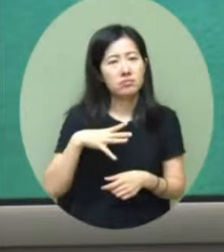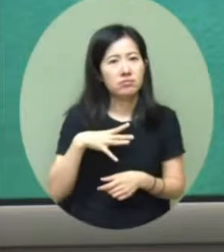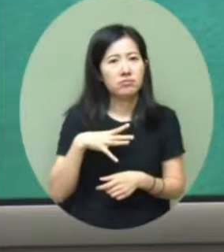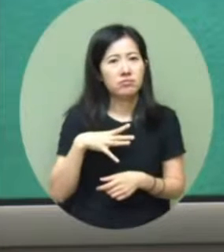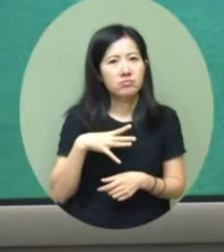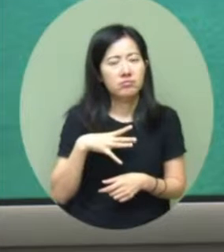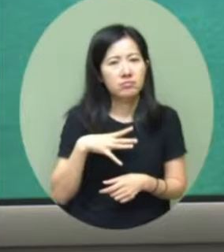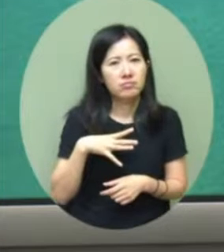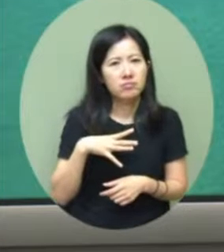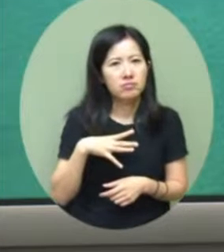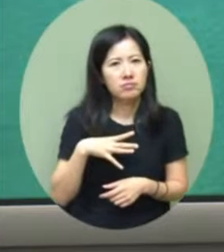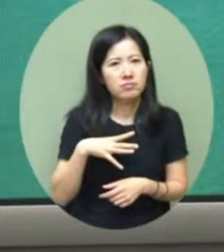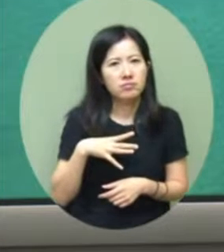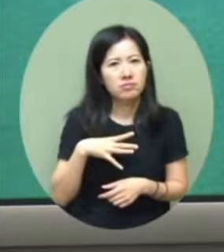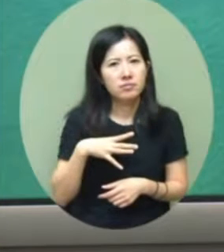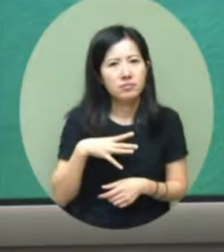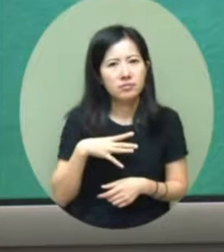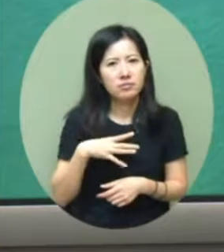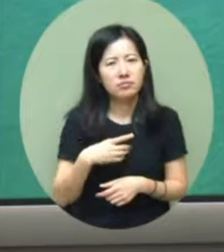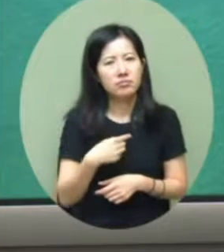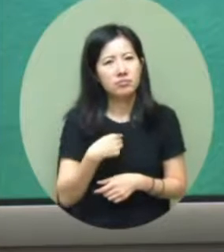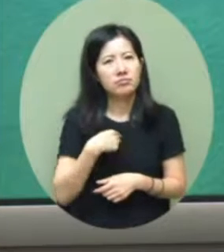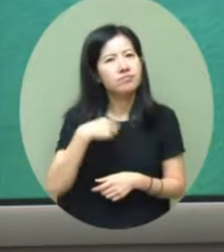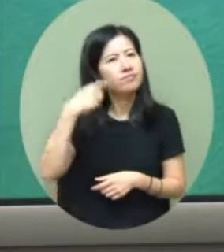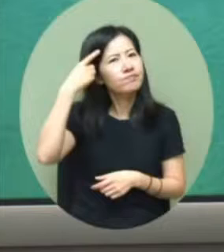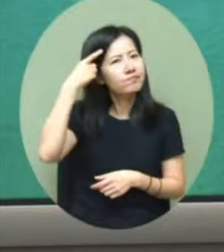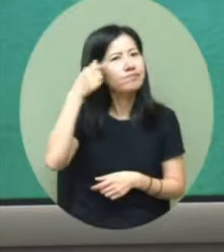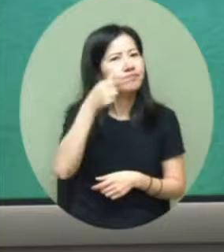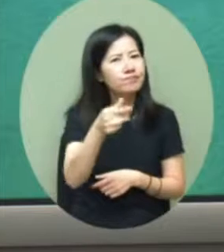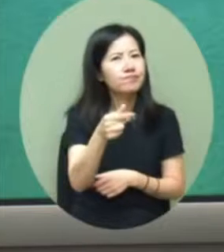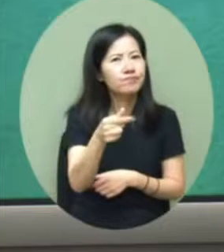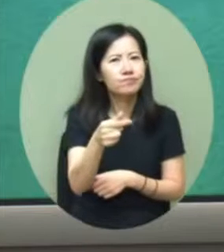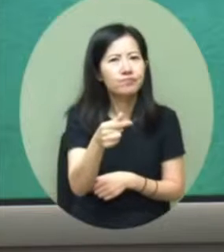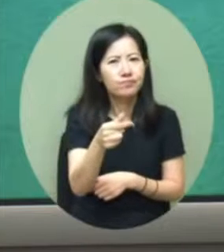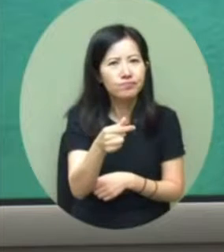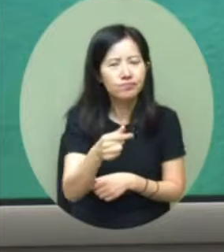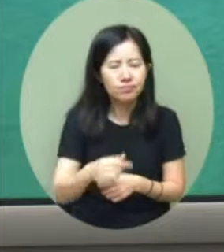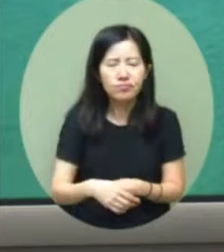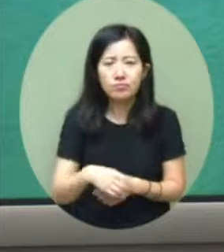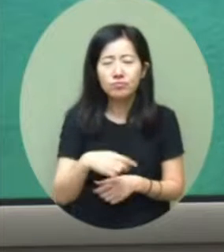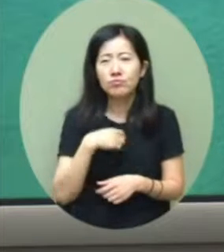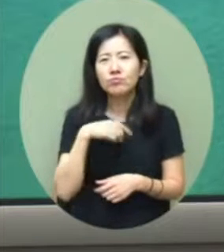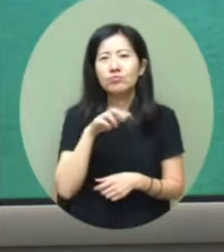was rolled out today?